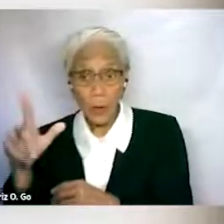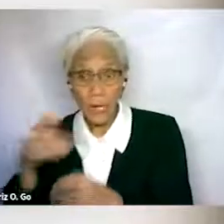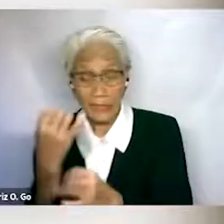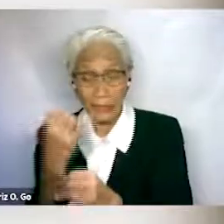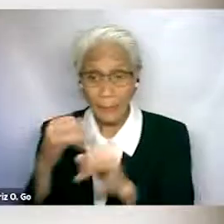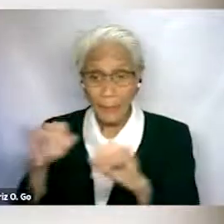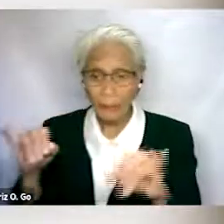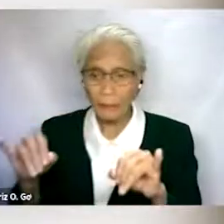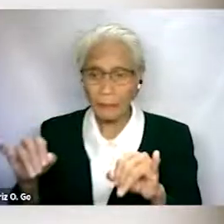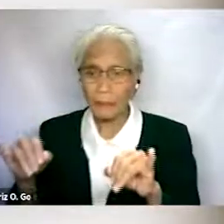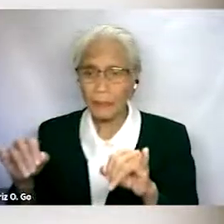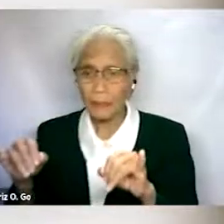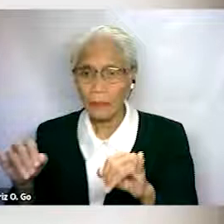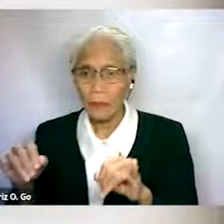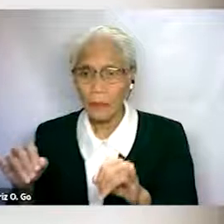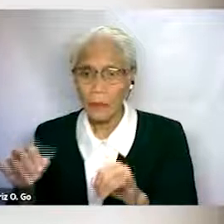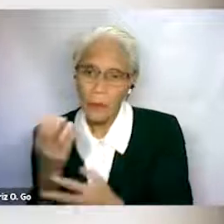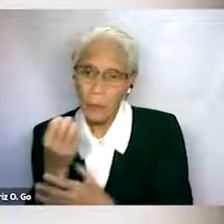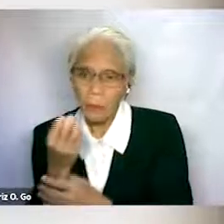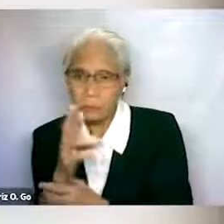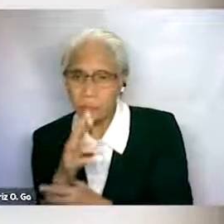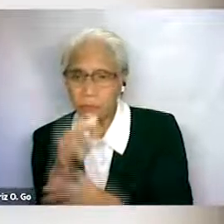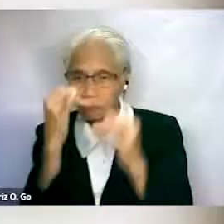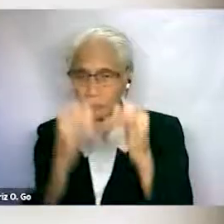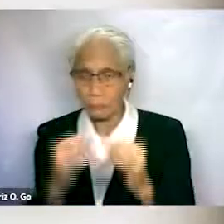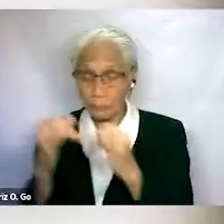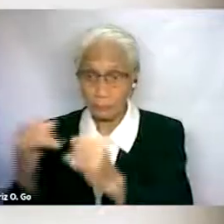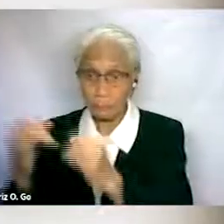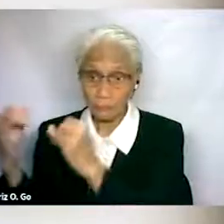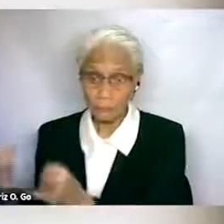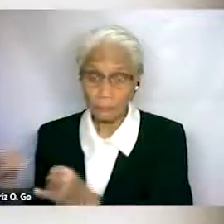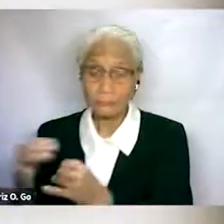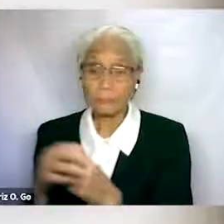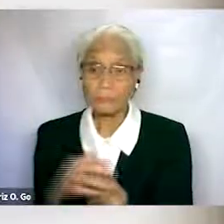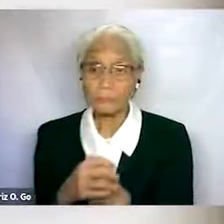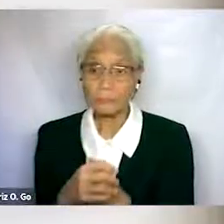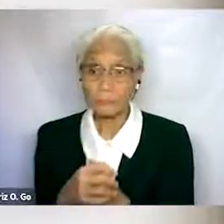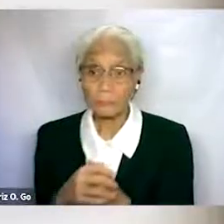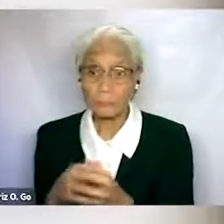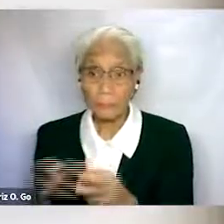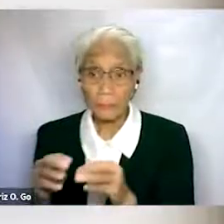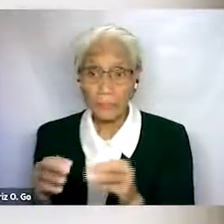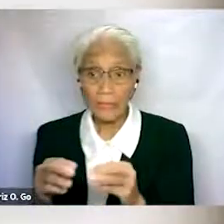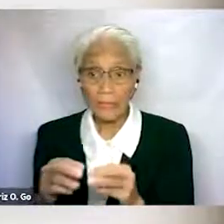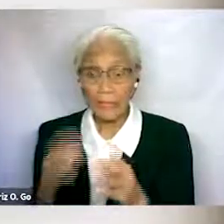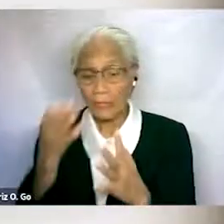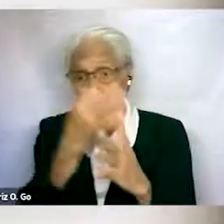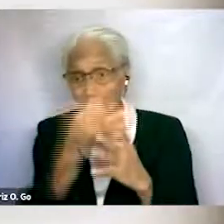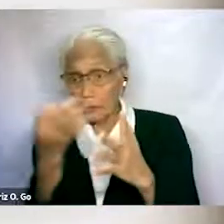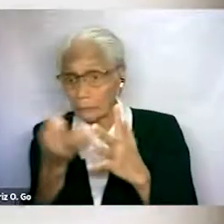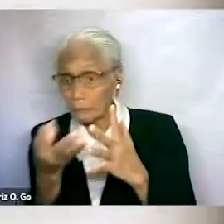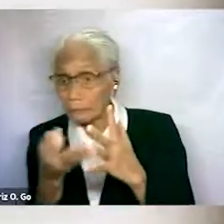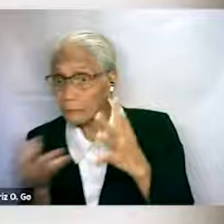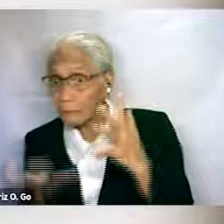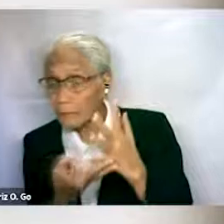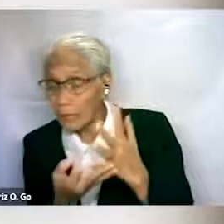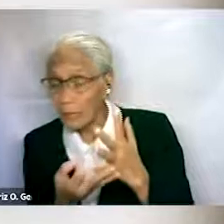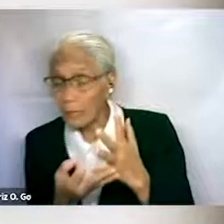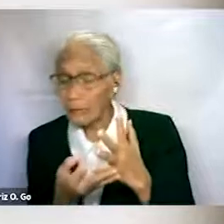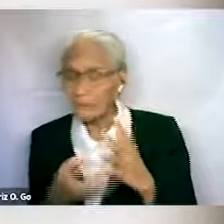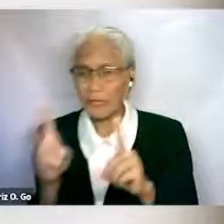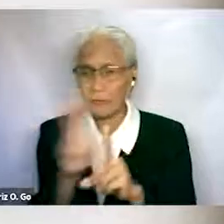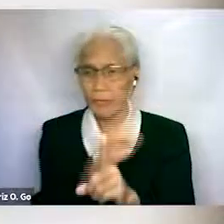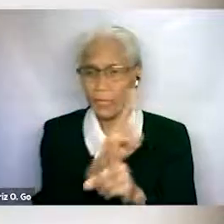the failure of the government to fulfill its obligation with respect to protecting women from violence and eliminating harmful